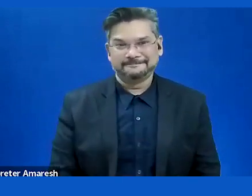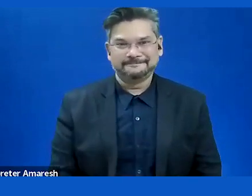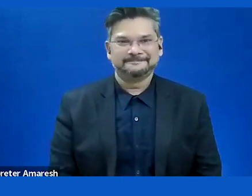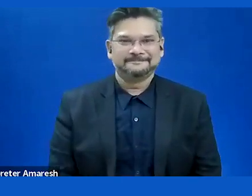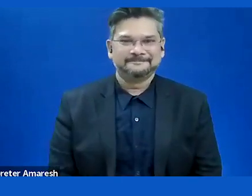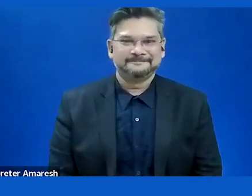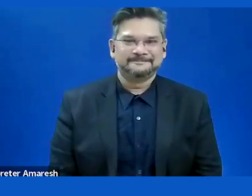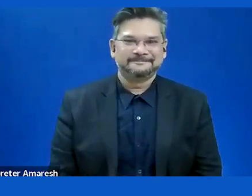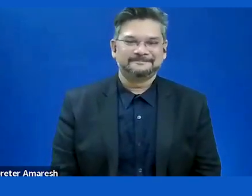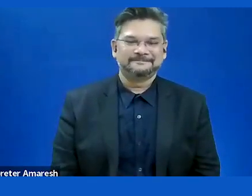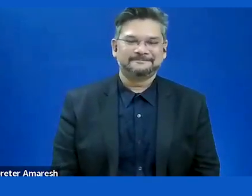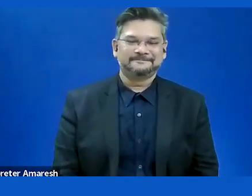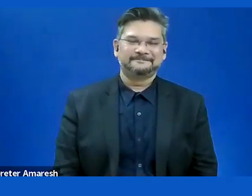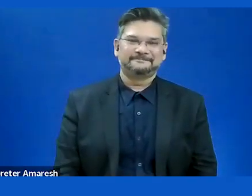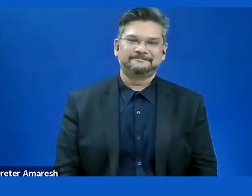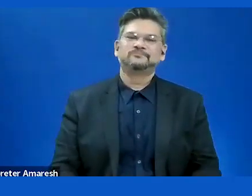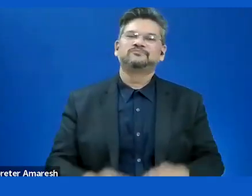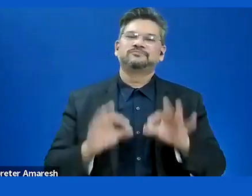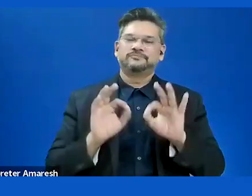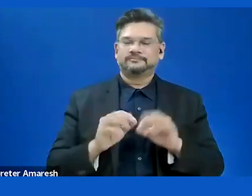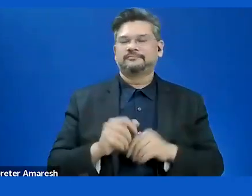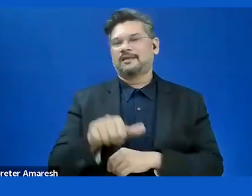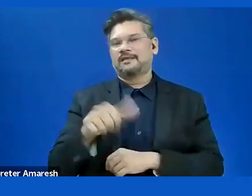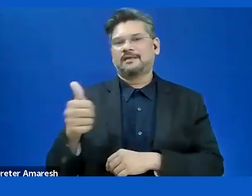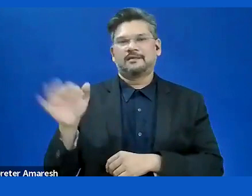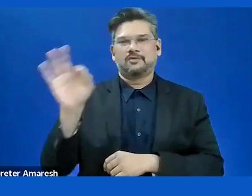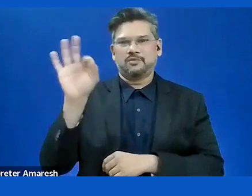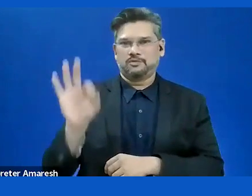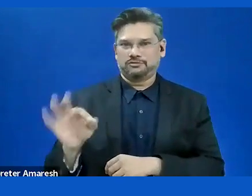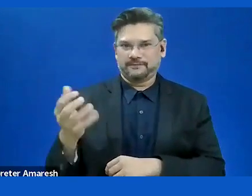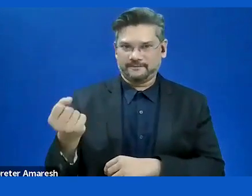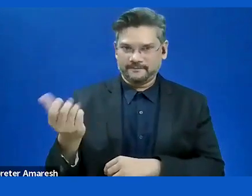Okay, we have another question here.